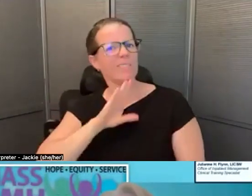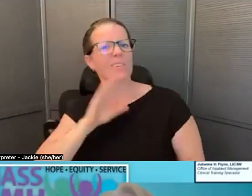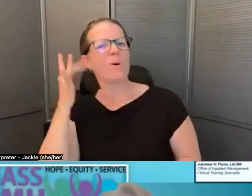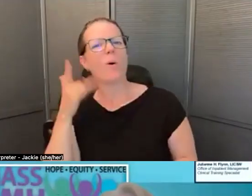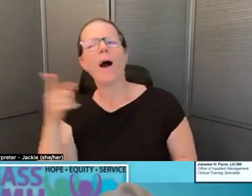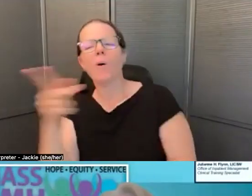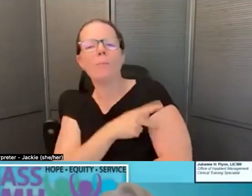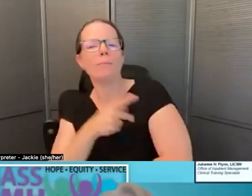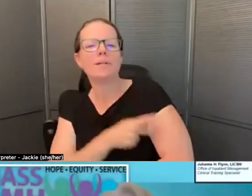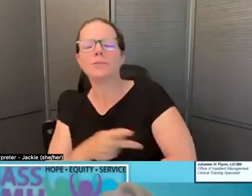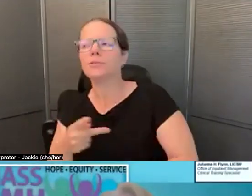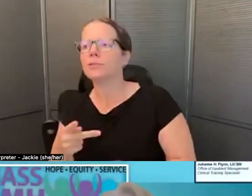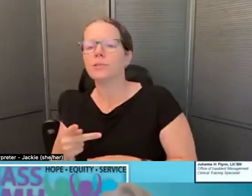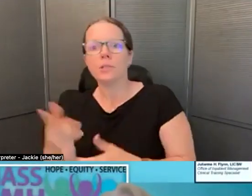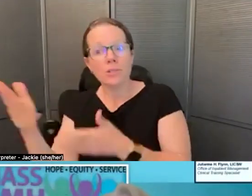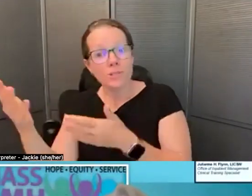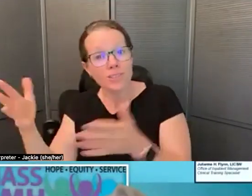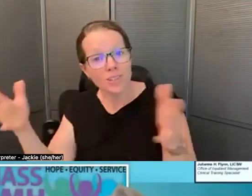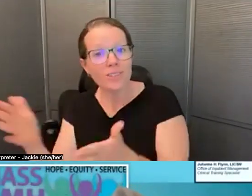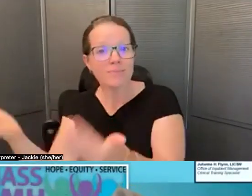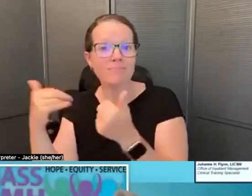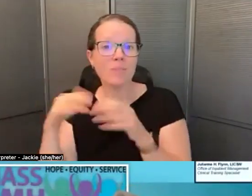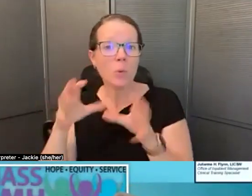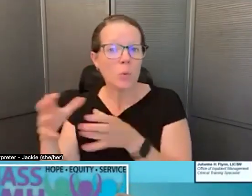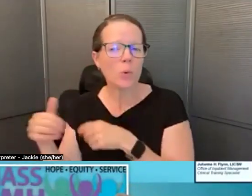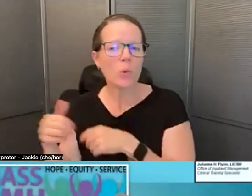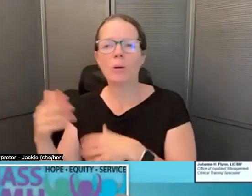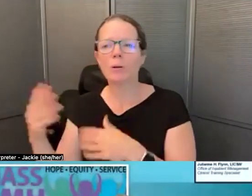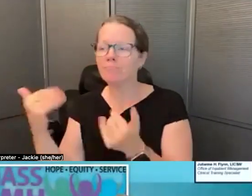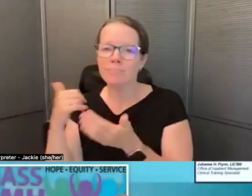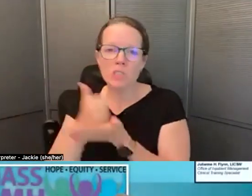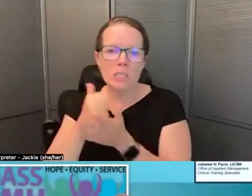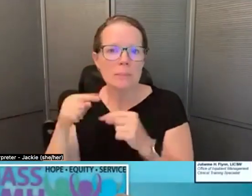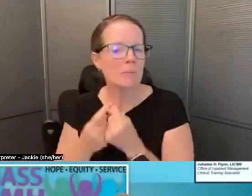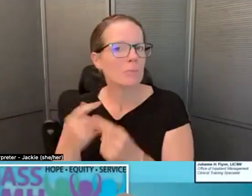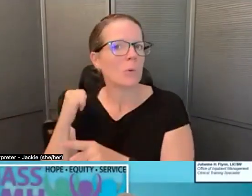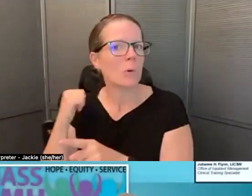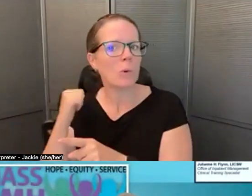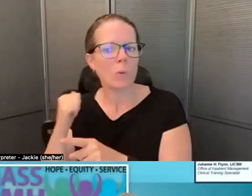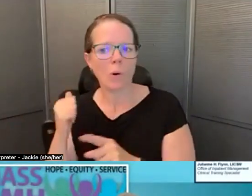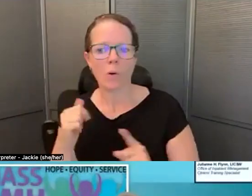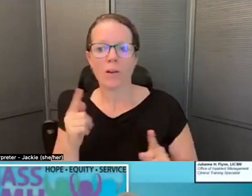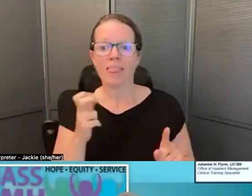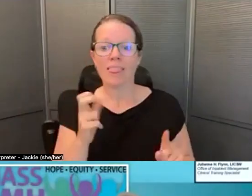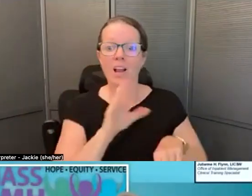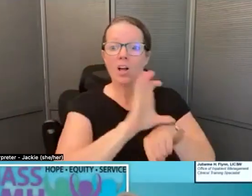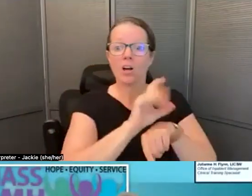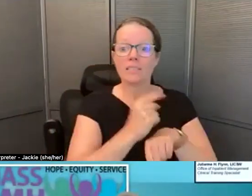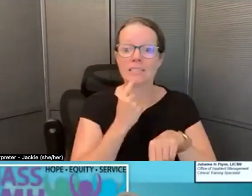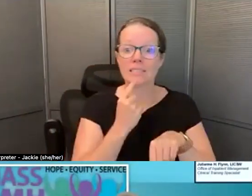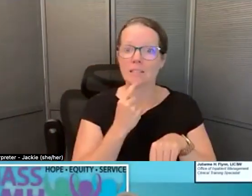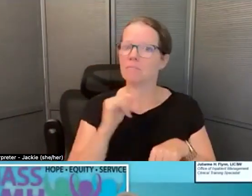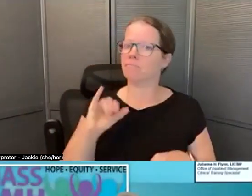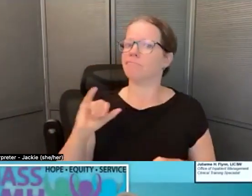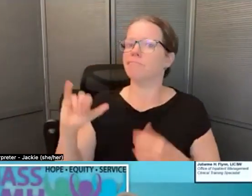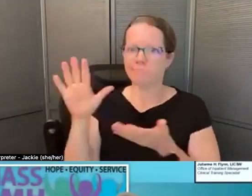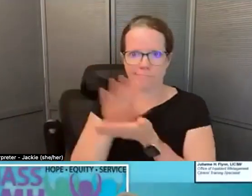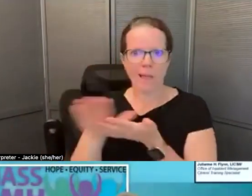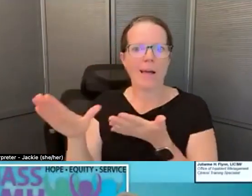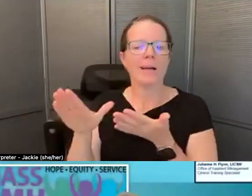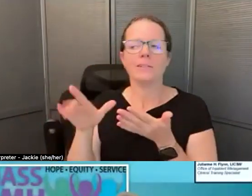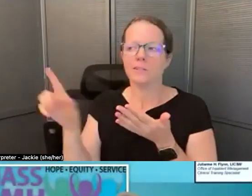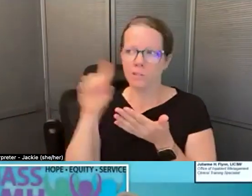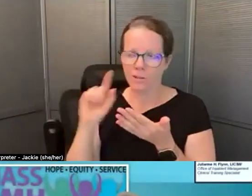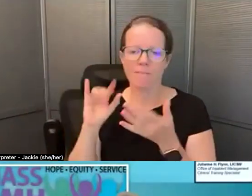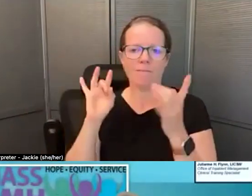he wouldn't. And with one of the consultant sessions, it was really nice to hear that feedback. Like, okay, well, yes, you are, offering him these